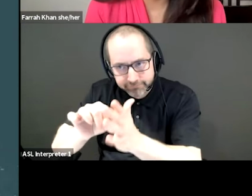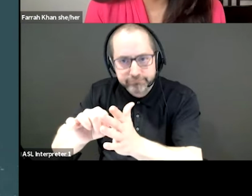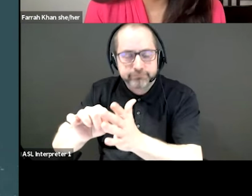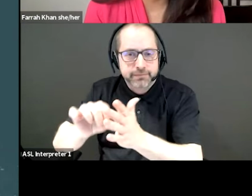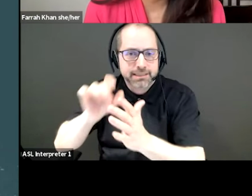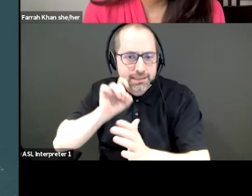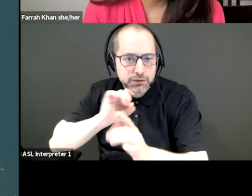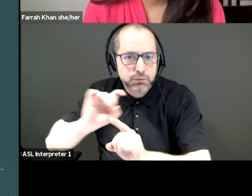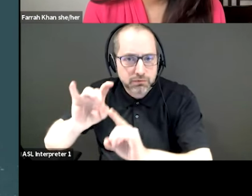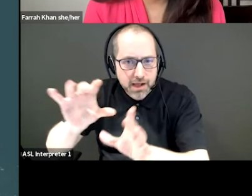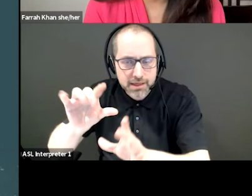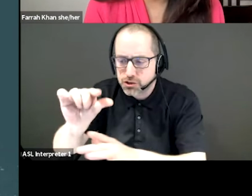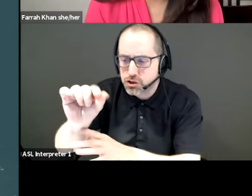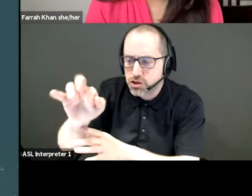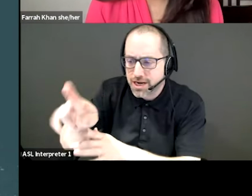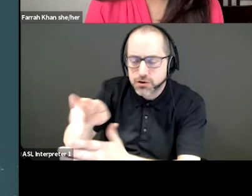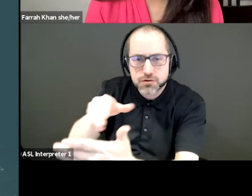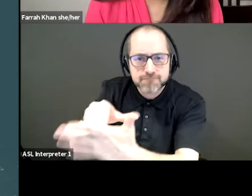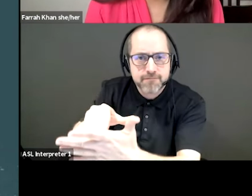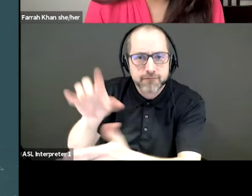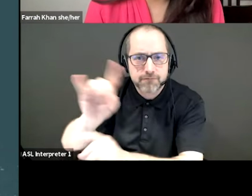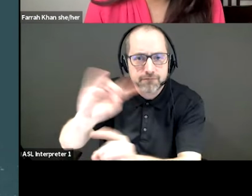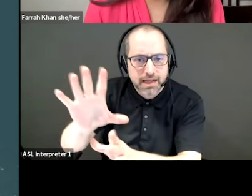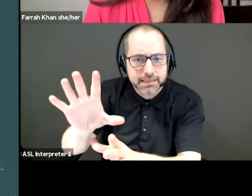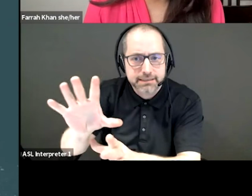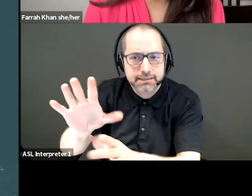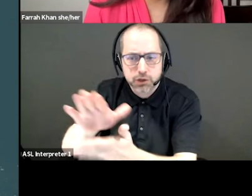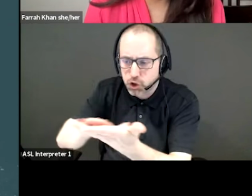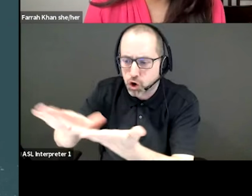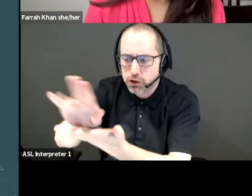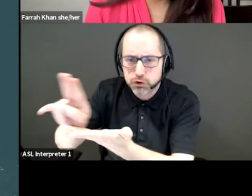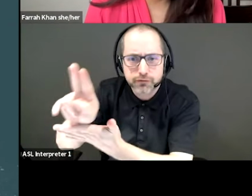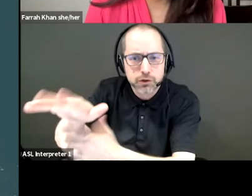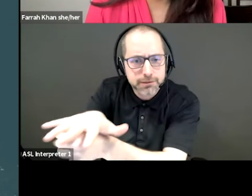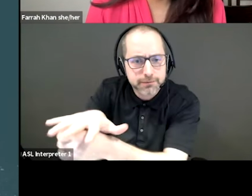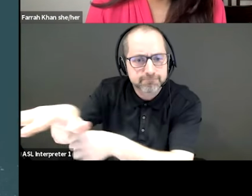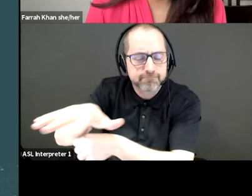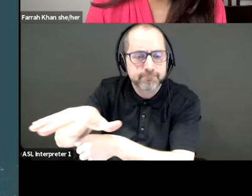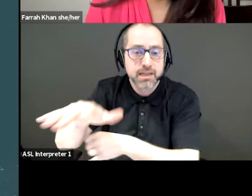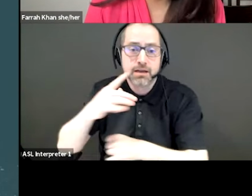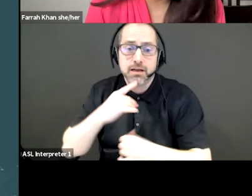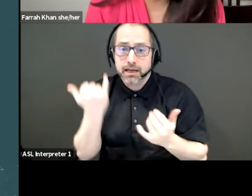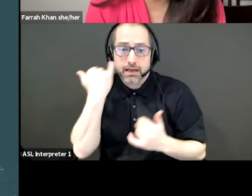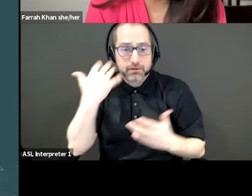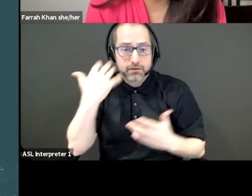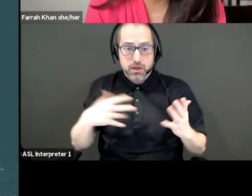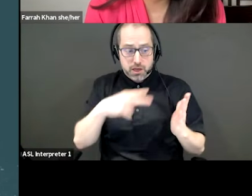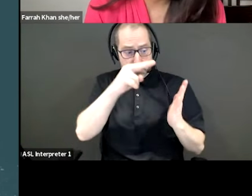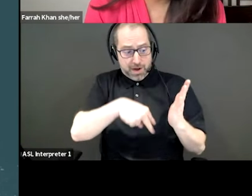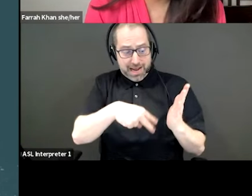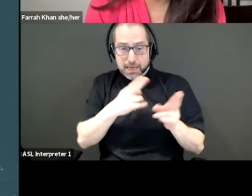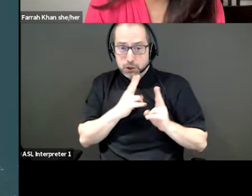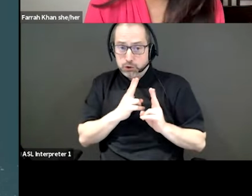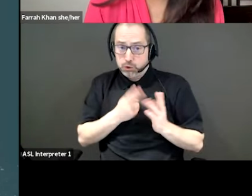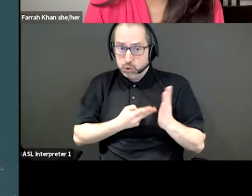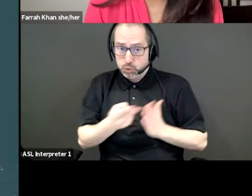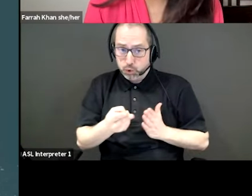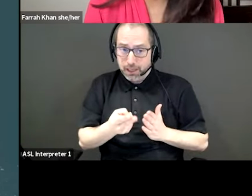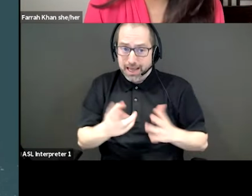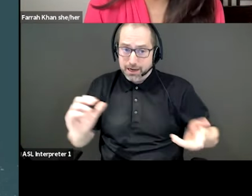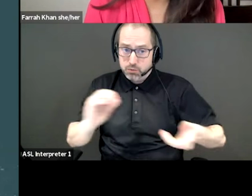on our campuses. And I highly urge you, if you haven't yet read the recommendations that come from the Truth and Reconciliation Report, as well as